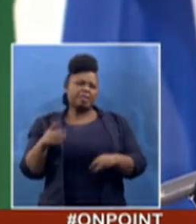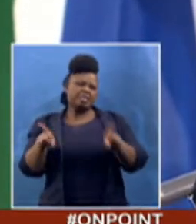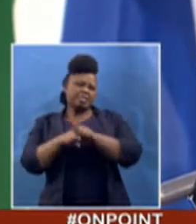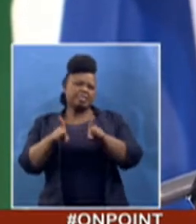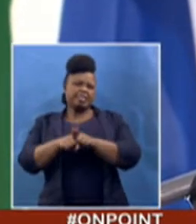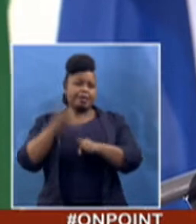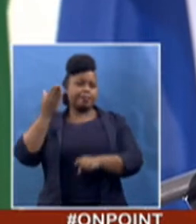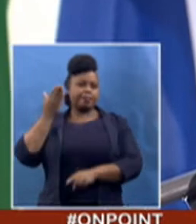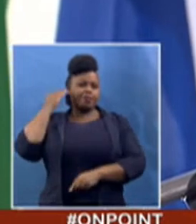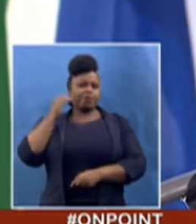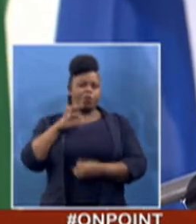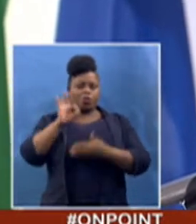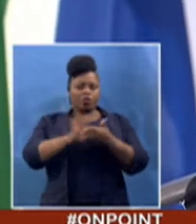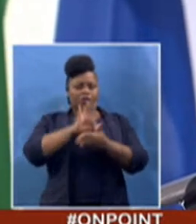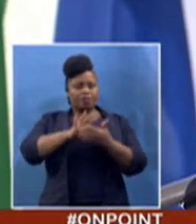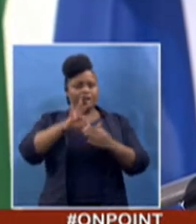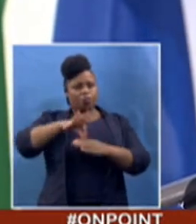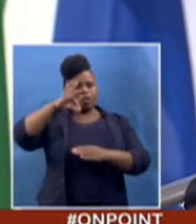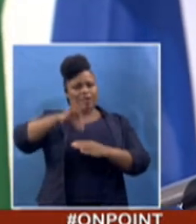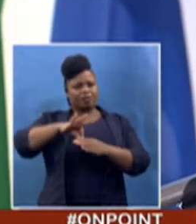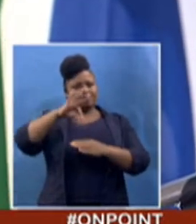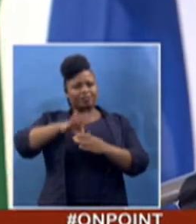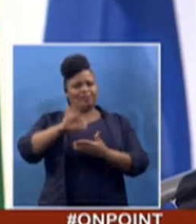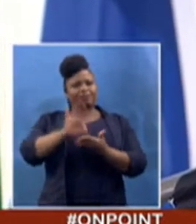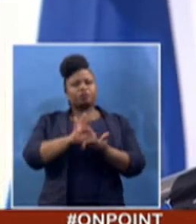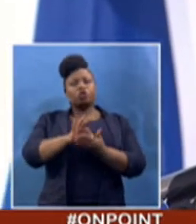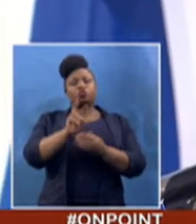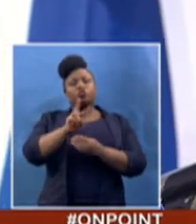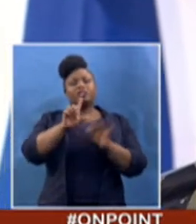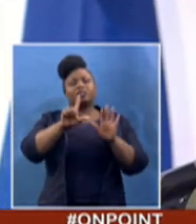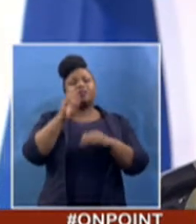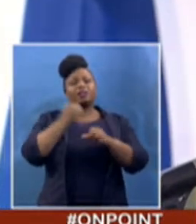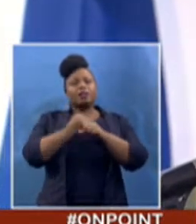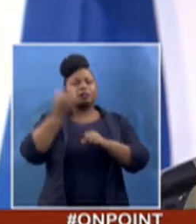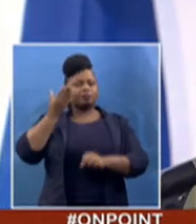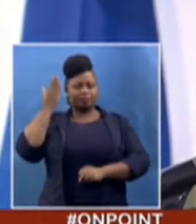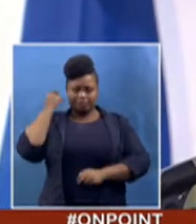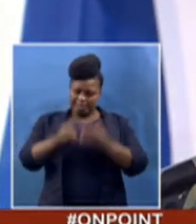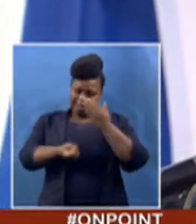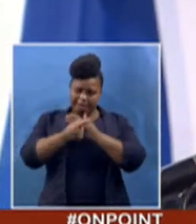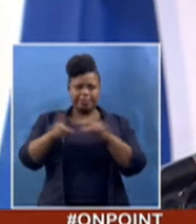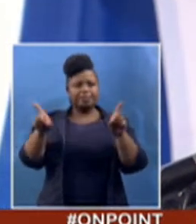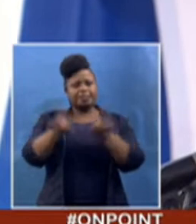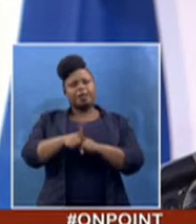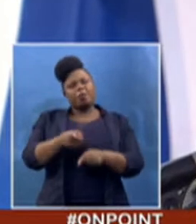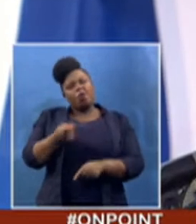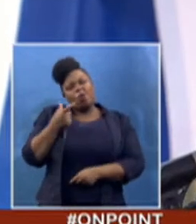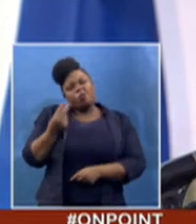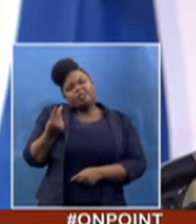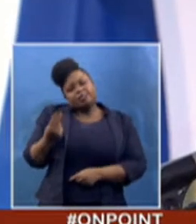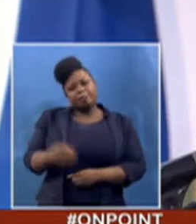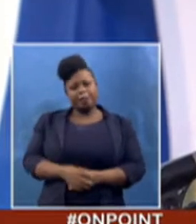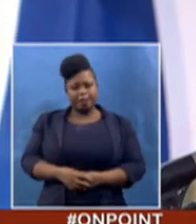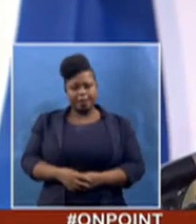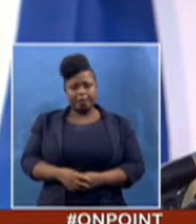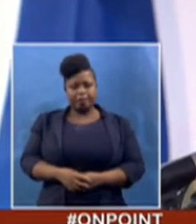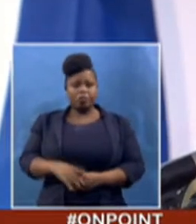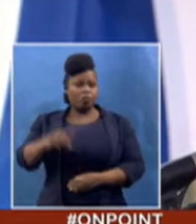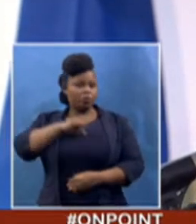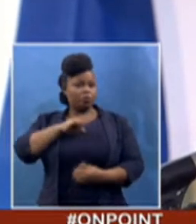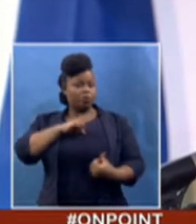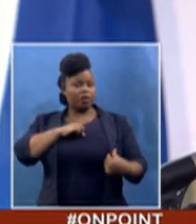democratic election that we held 27 years ago on this day. The success of